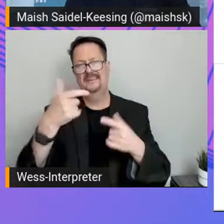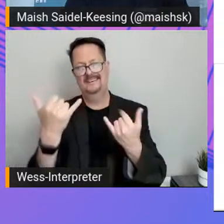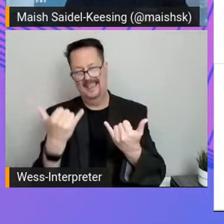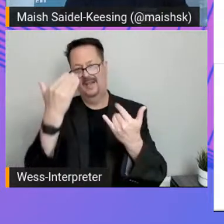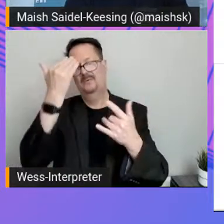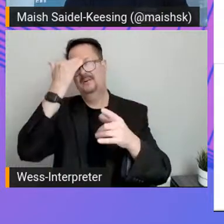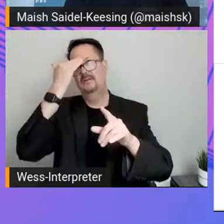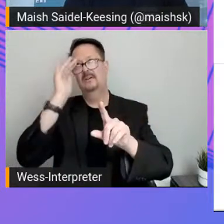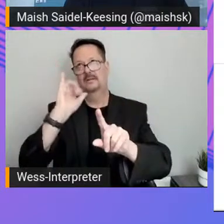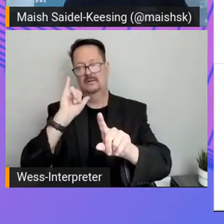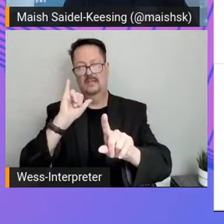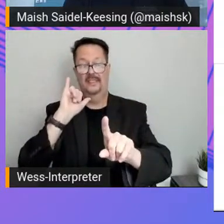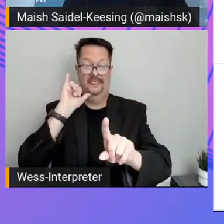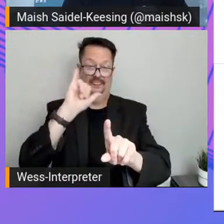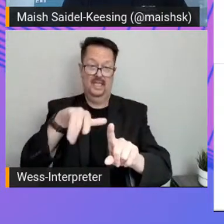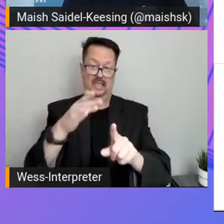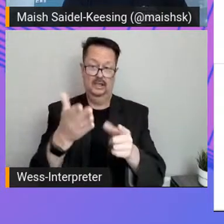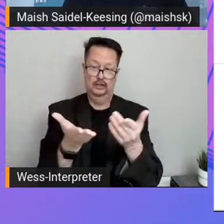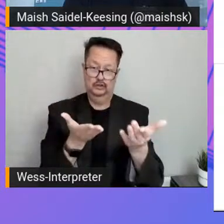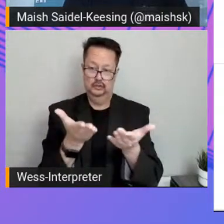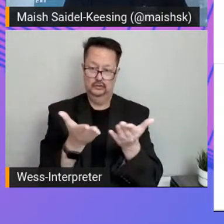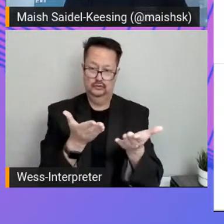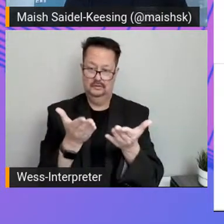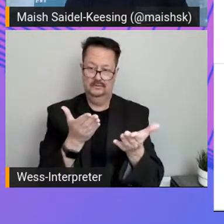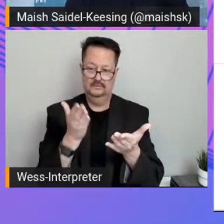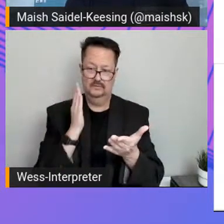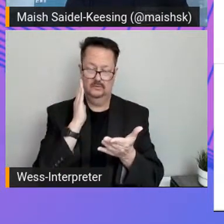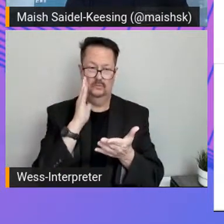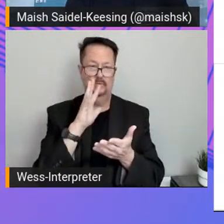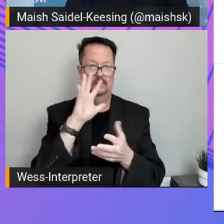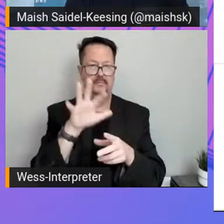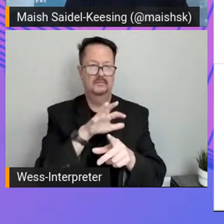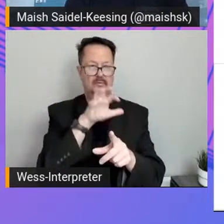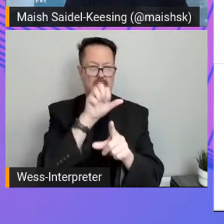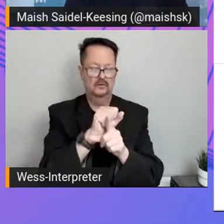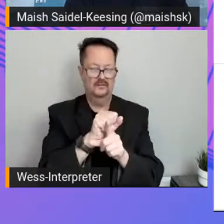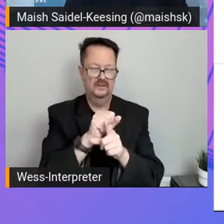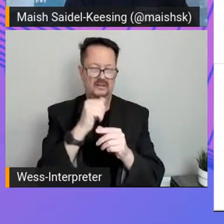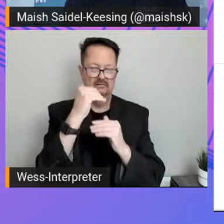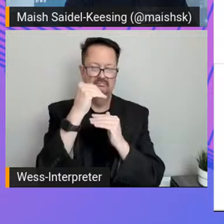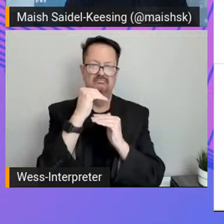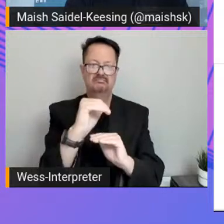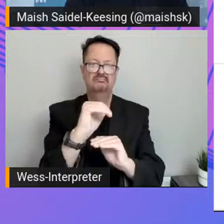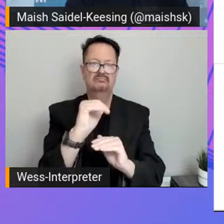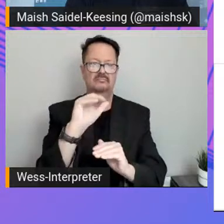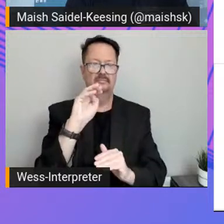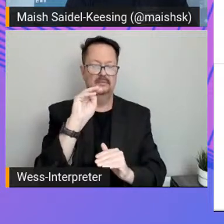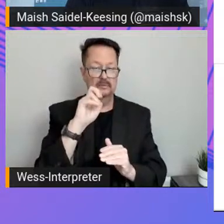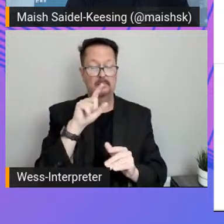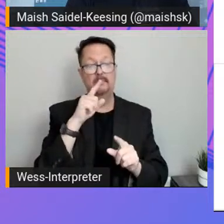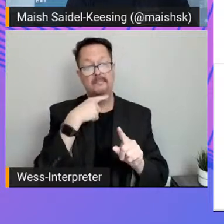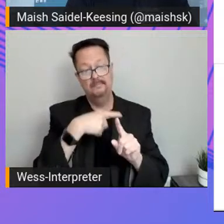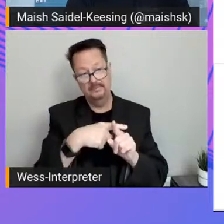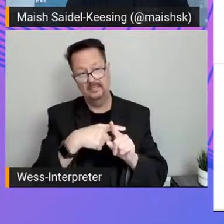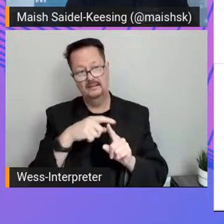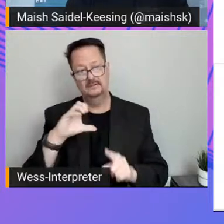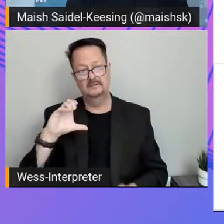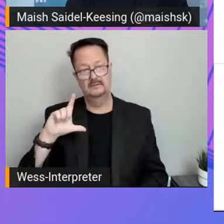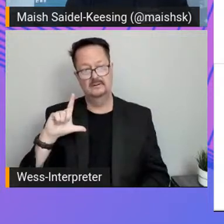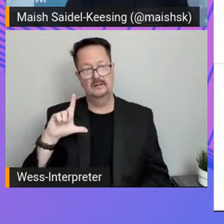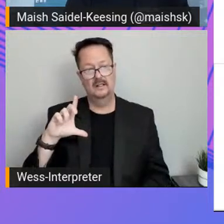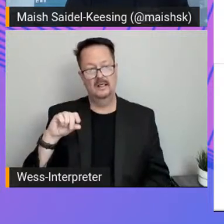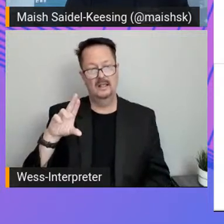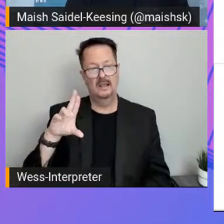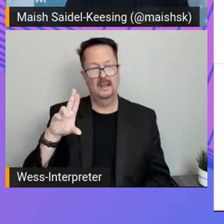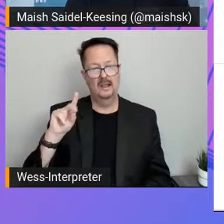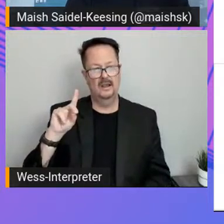know, okay, this service is going to be reserving this much CPU and memory. We also query CloudWatch to grab